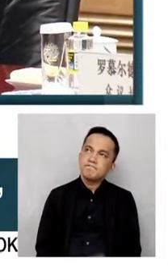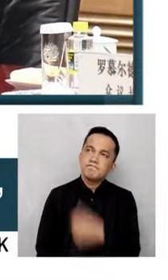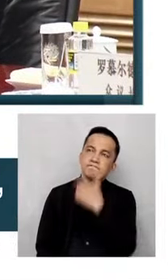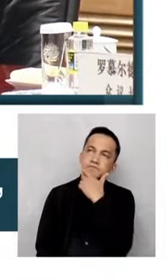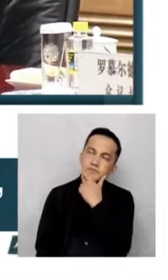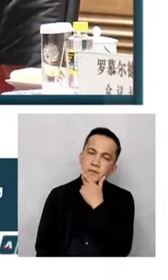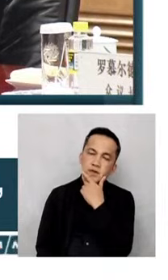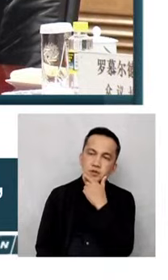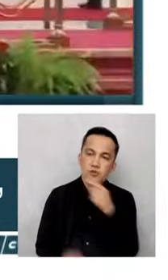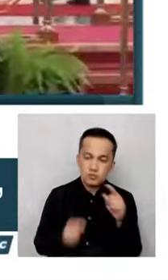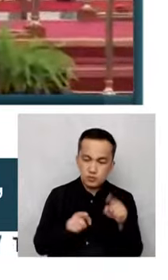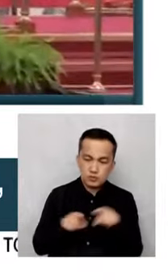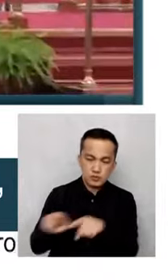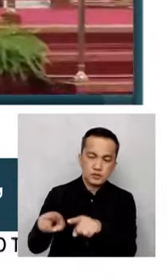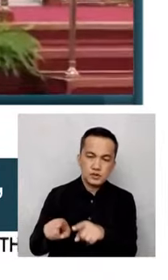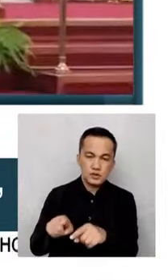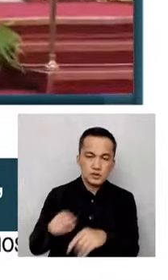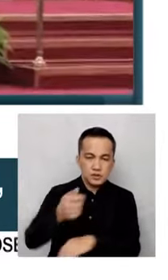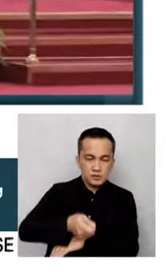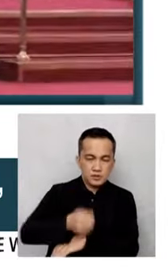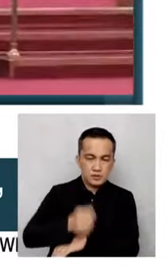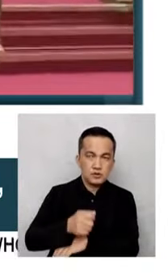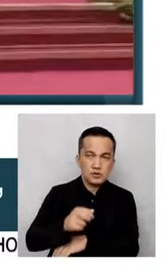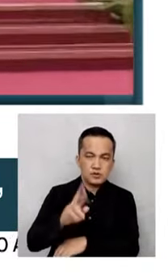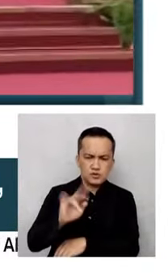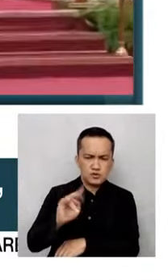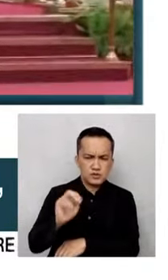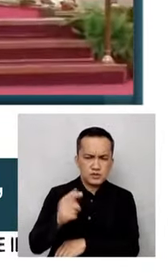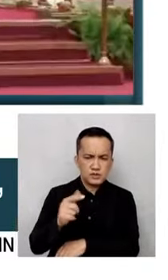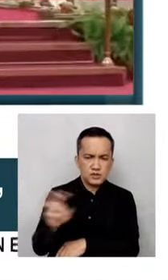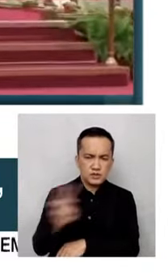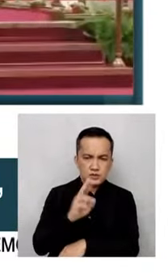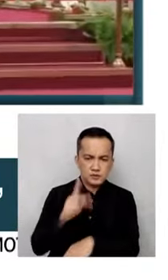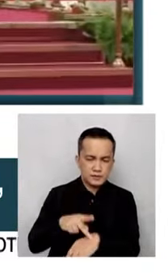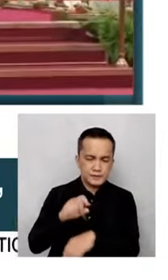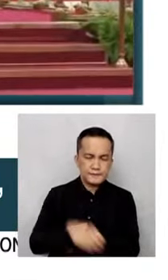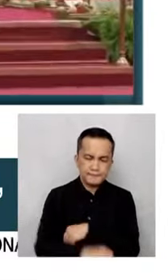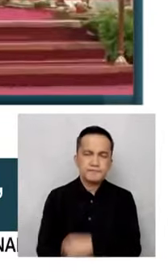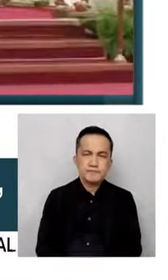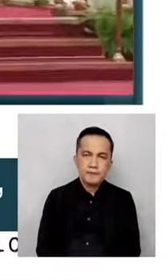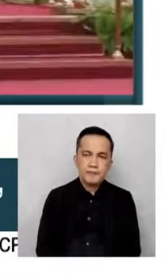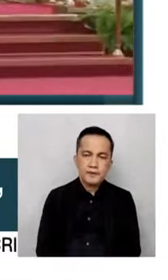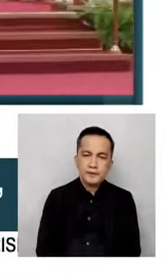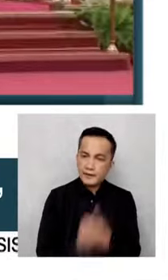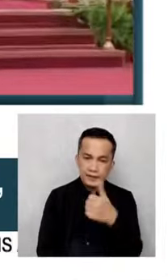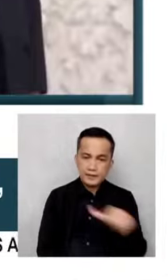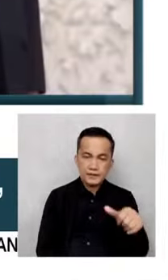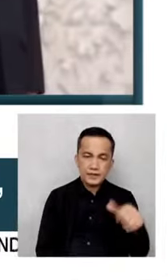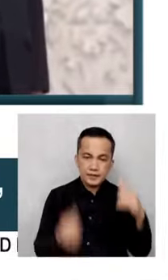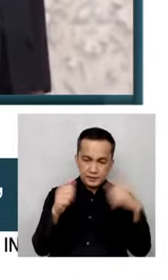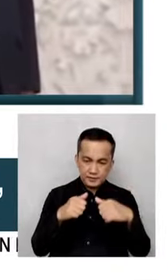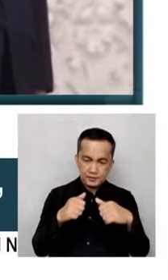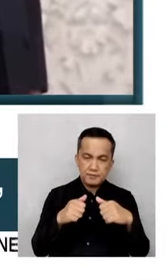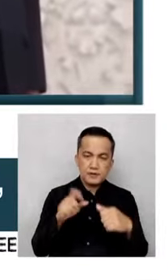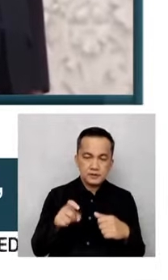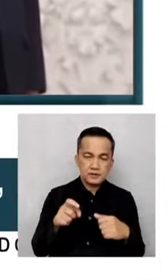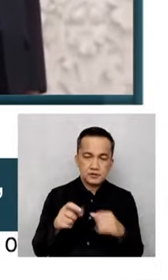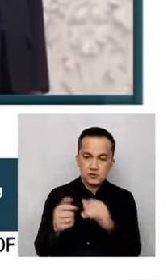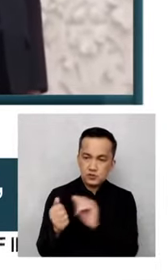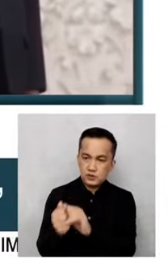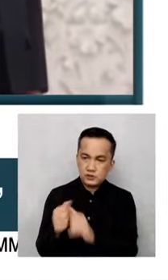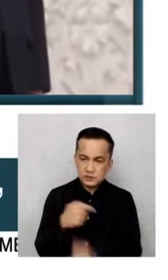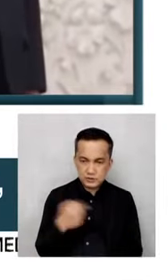in line with the arbitral ruling on the West Philippine Sea, that any agreement we are to have with China